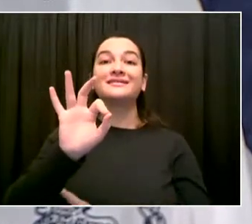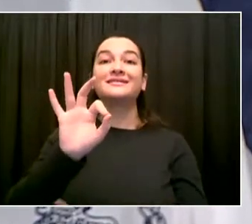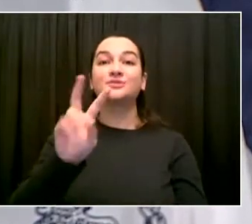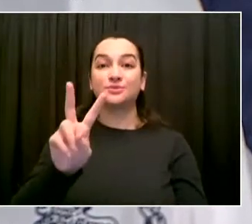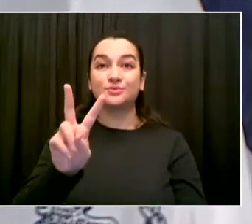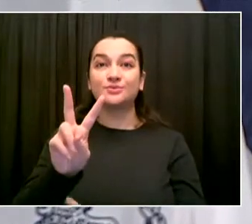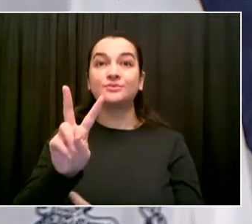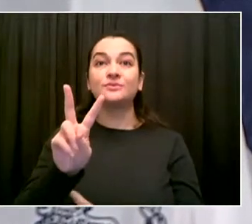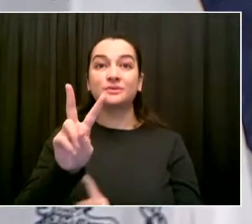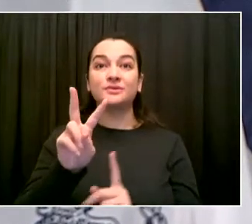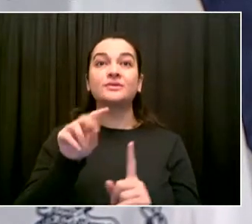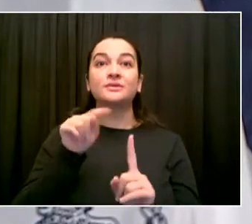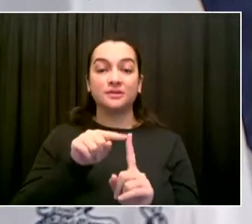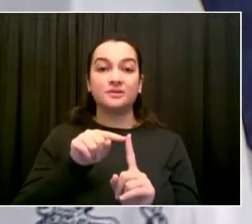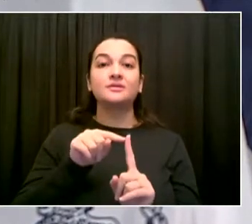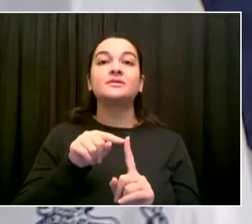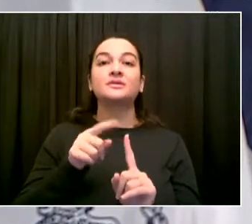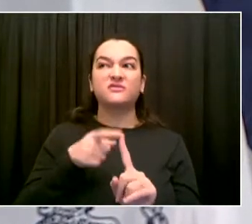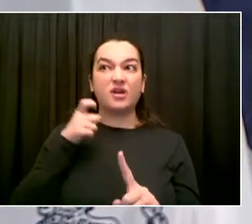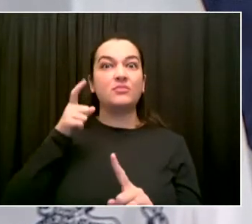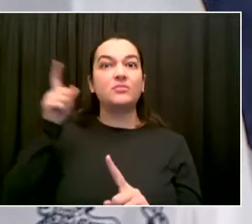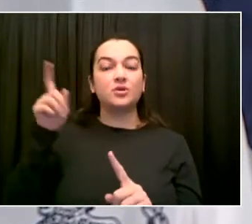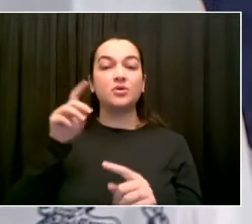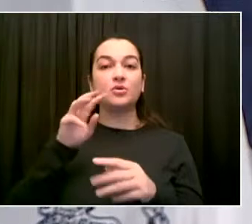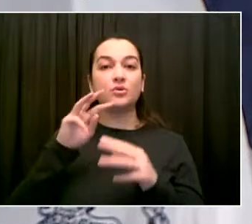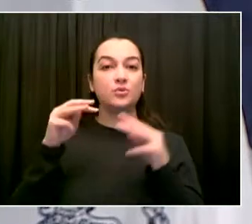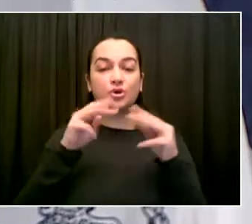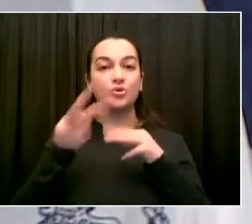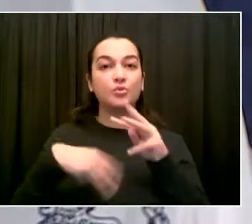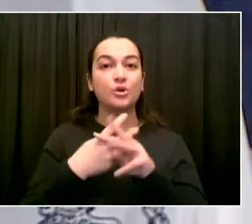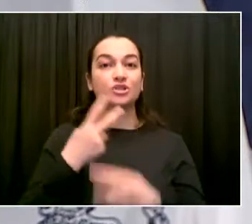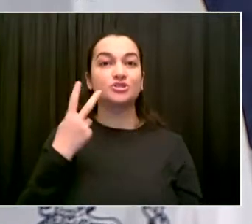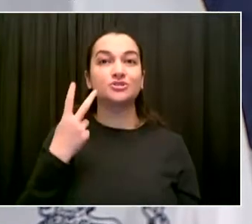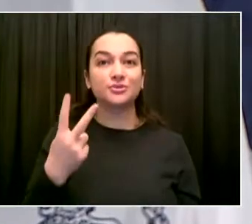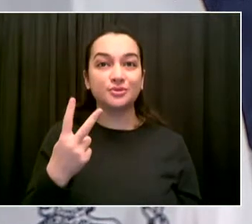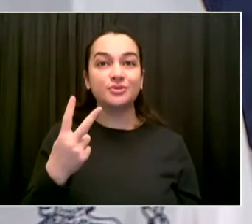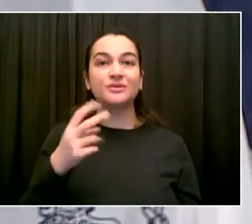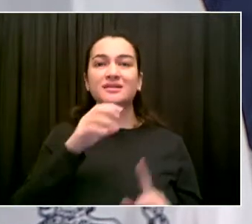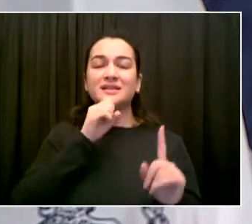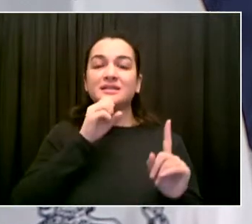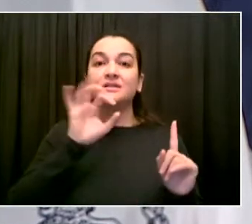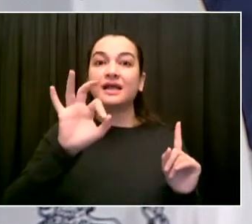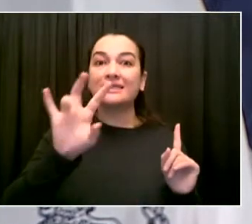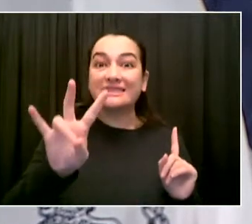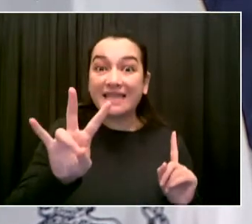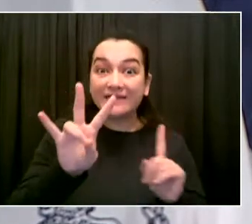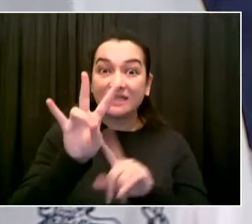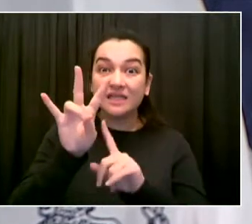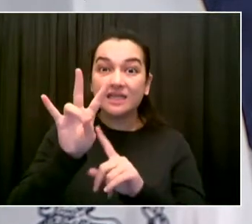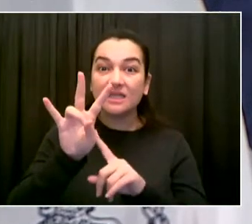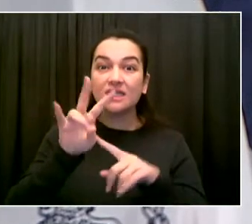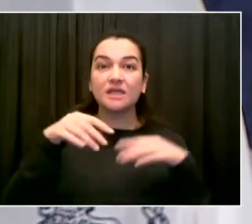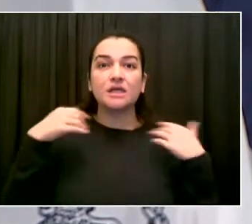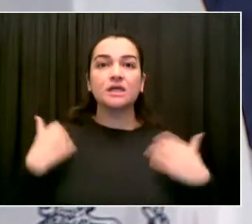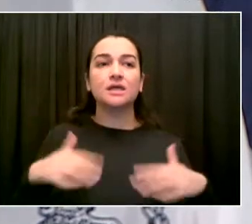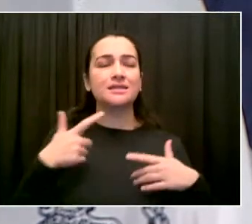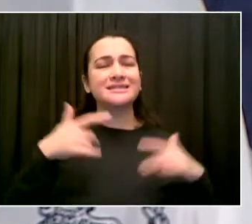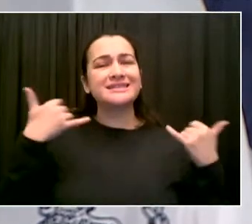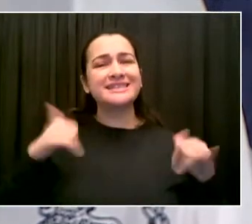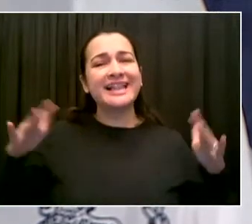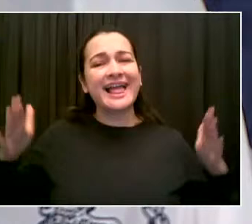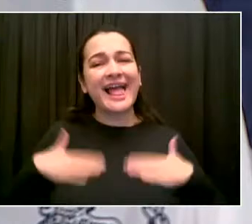is so happy to be alive, happy that people are helping her. She kept her faith even after she survived the horrors